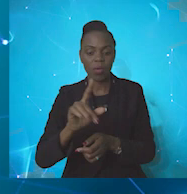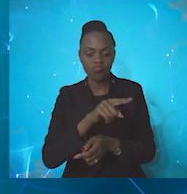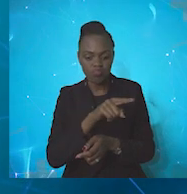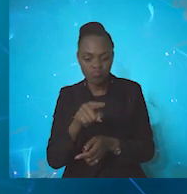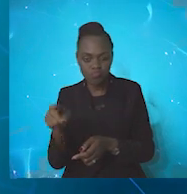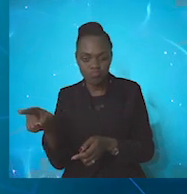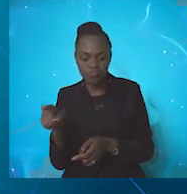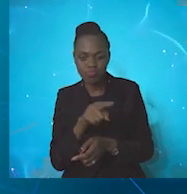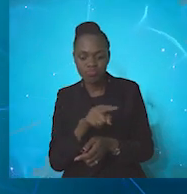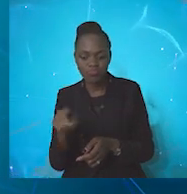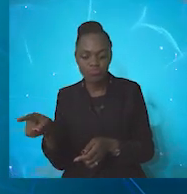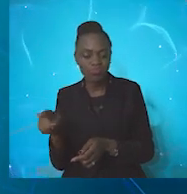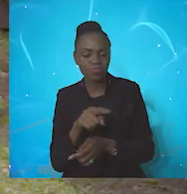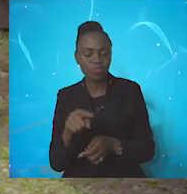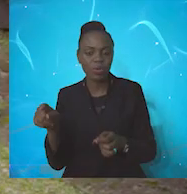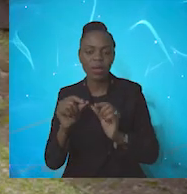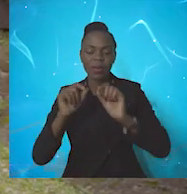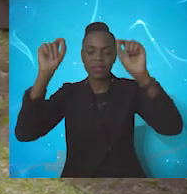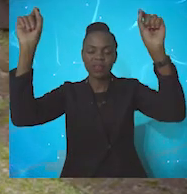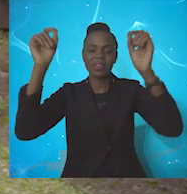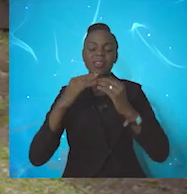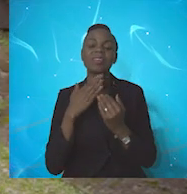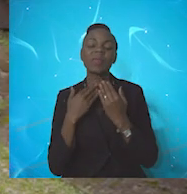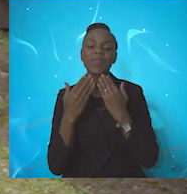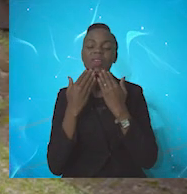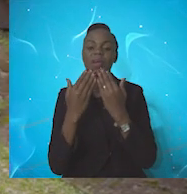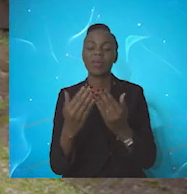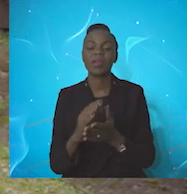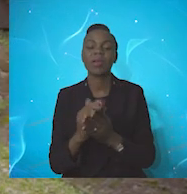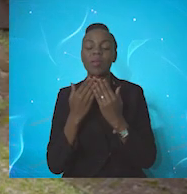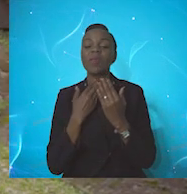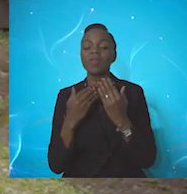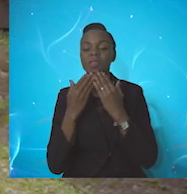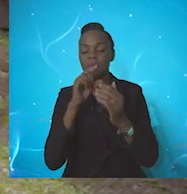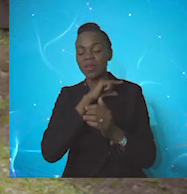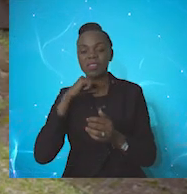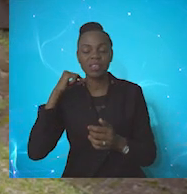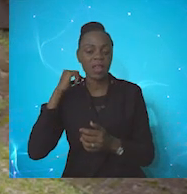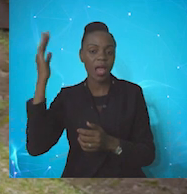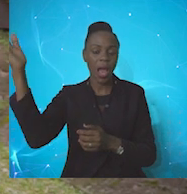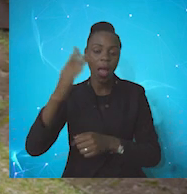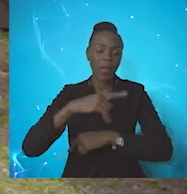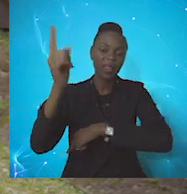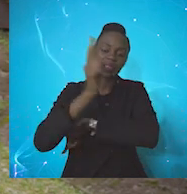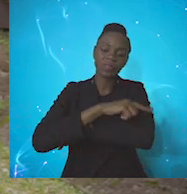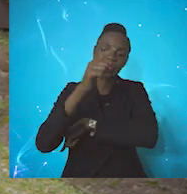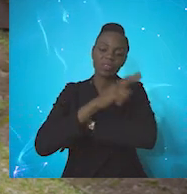yanuyo, congratulations, congratulations ma t-shirt anu akhale ndithu akukufikani tsiku lina lilonse kuyambira sabata